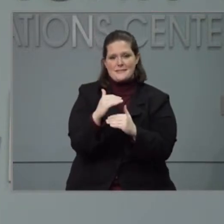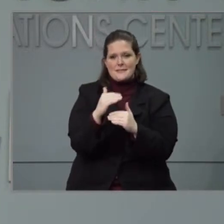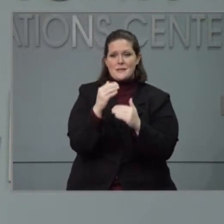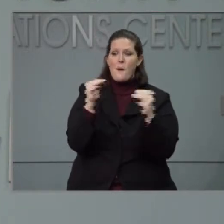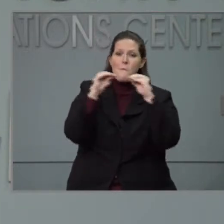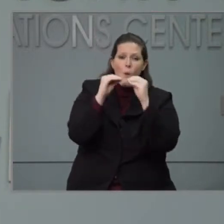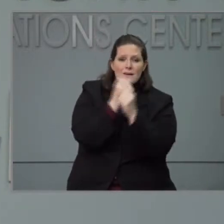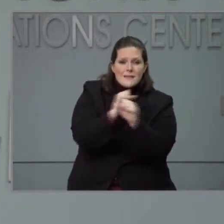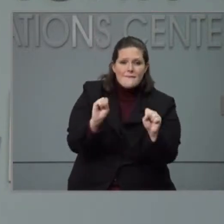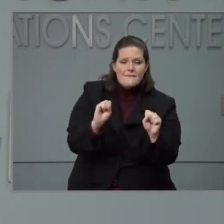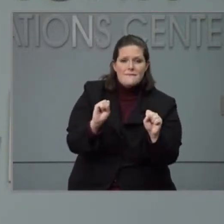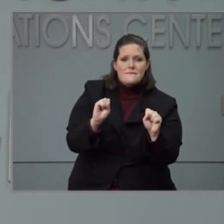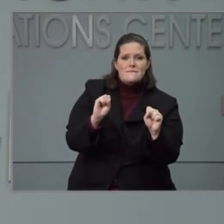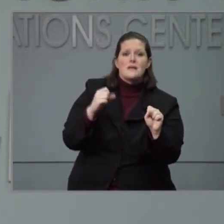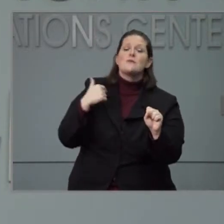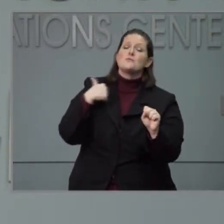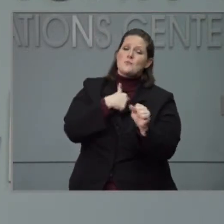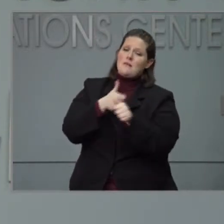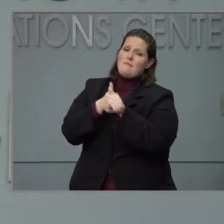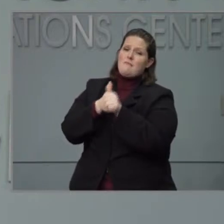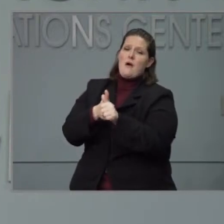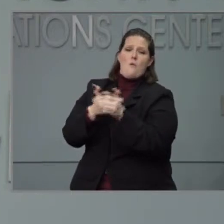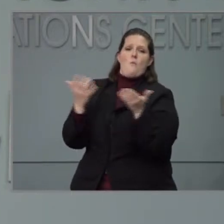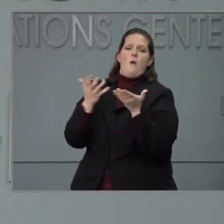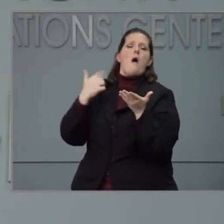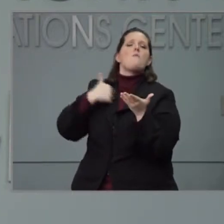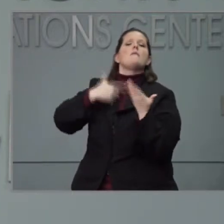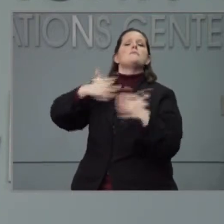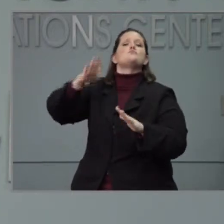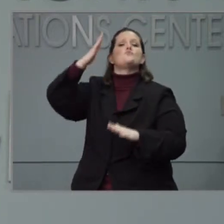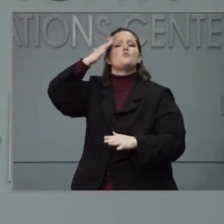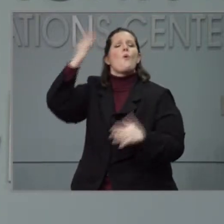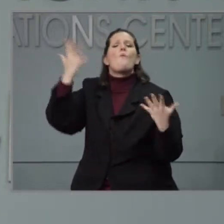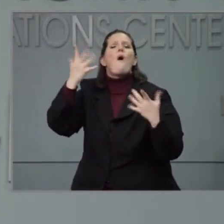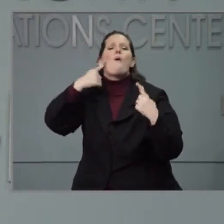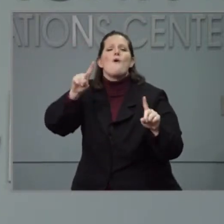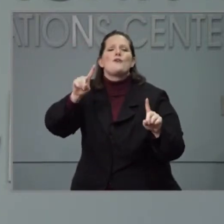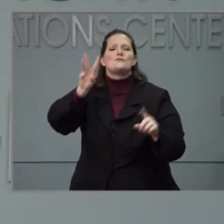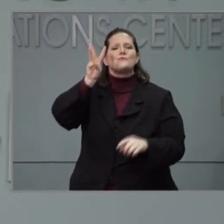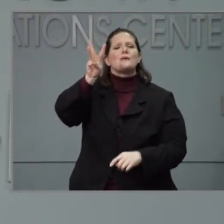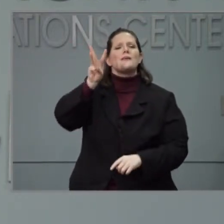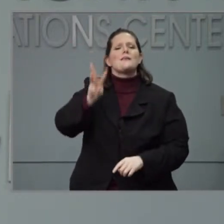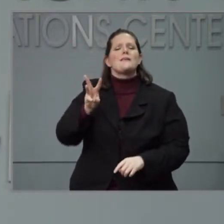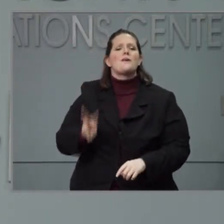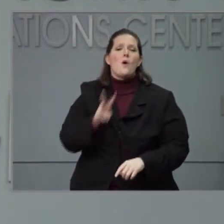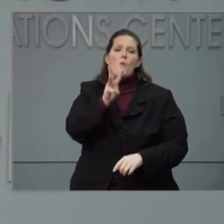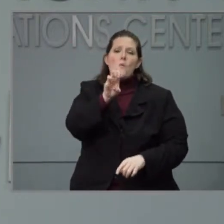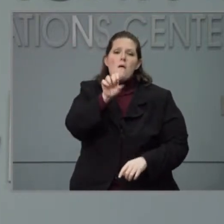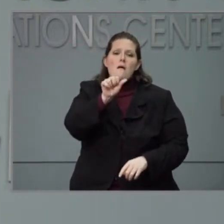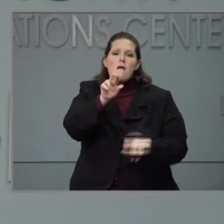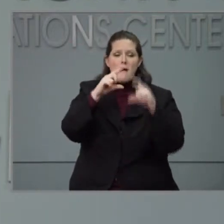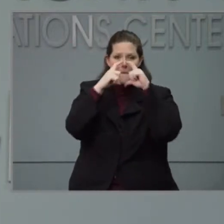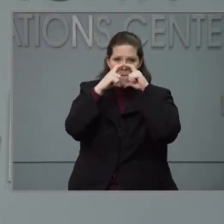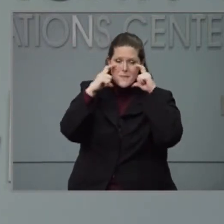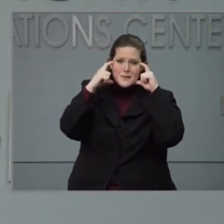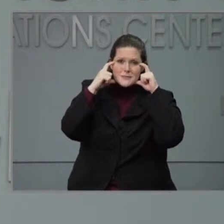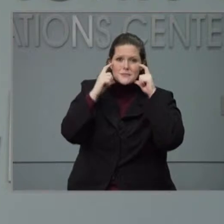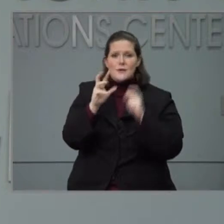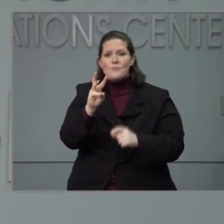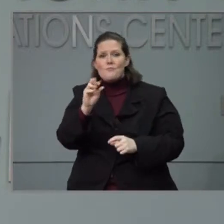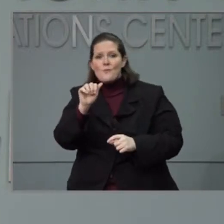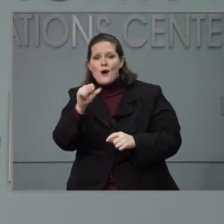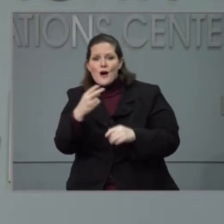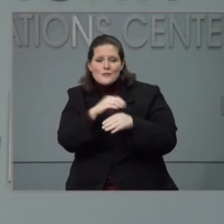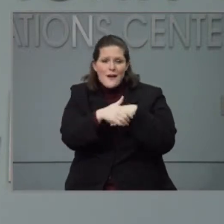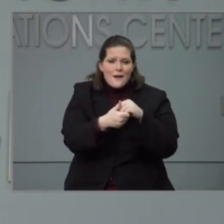let's stick with what we know works. Wear a mask, wash your hands, wait 6 feet apart. Be smart about